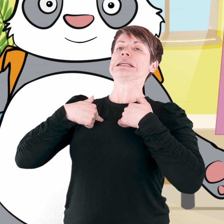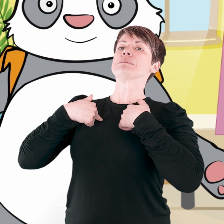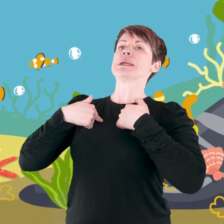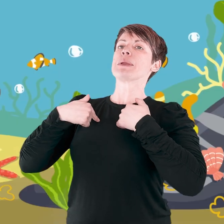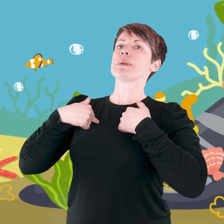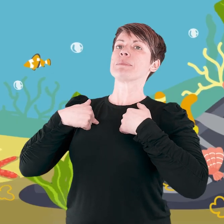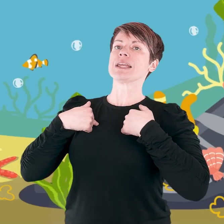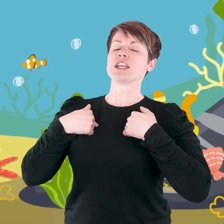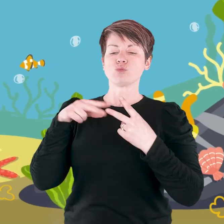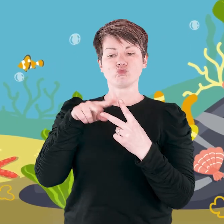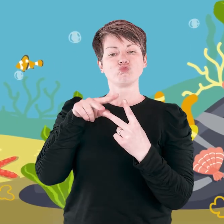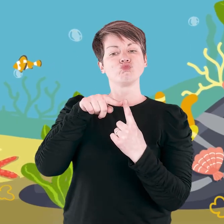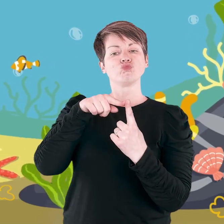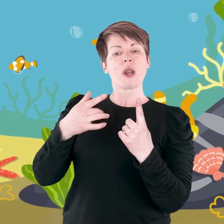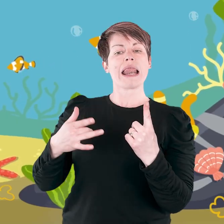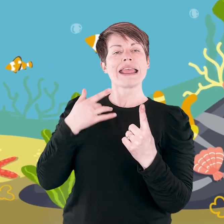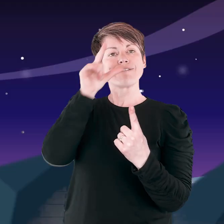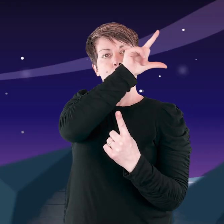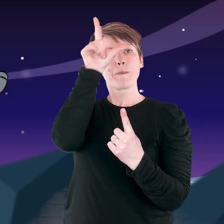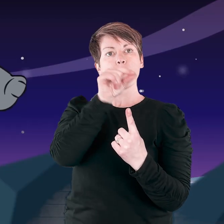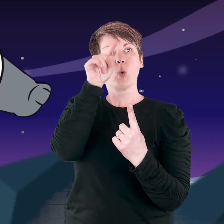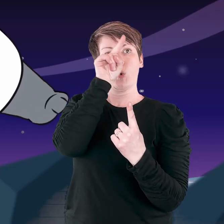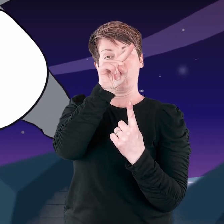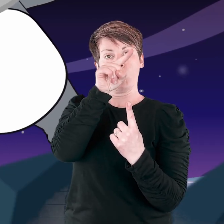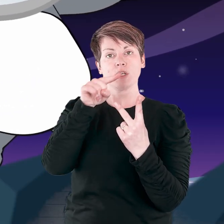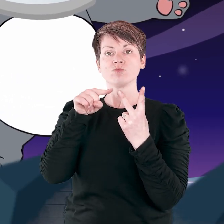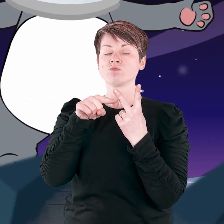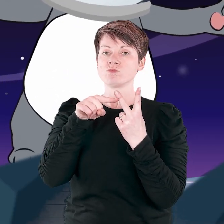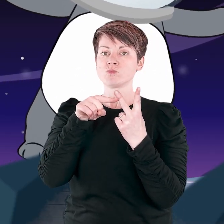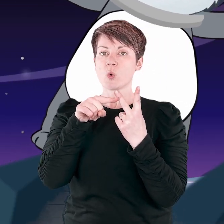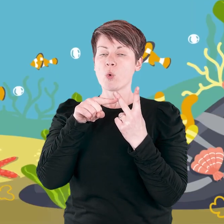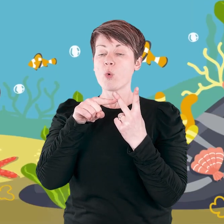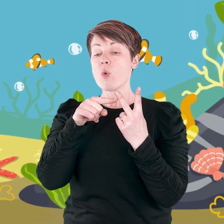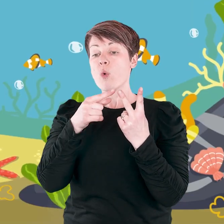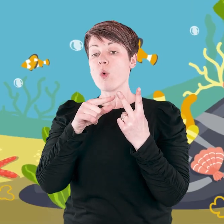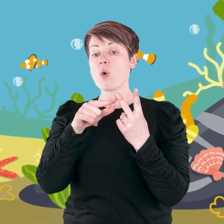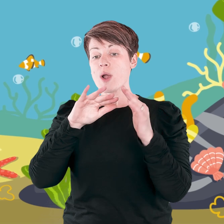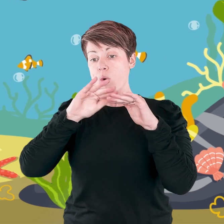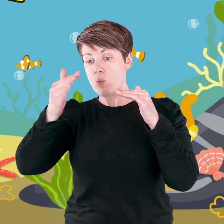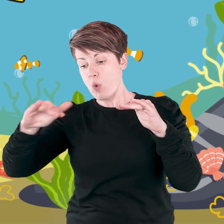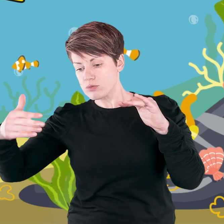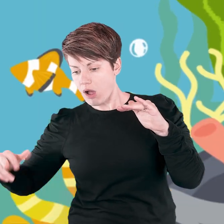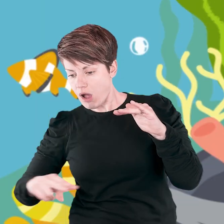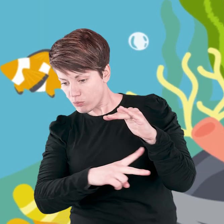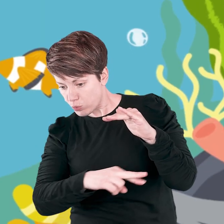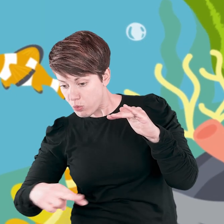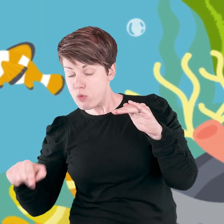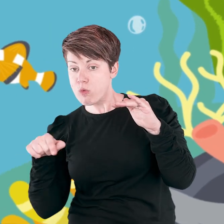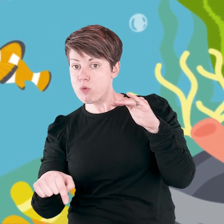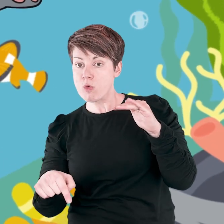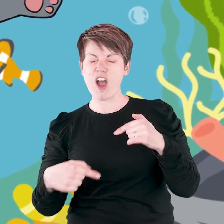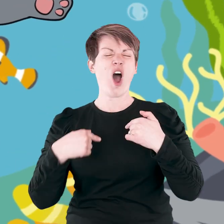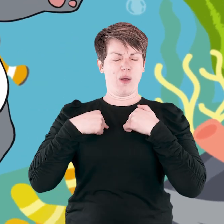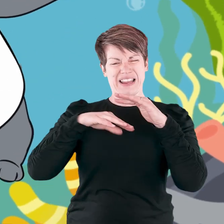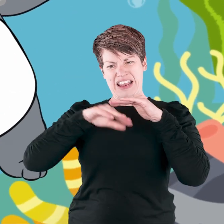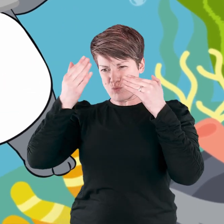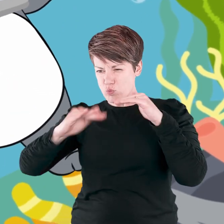turn. Would you rather live on the moon or live underwater?